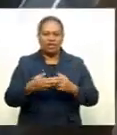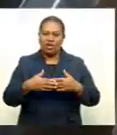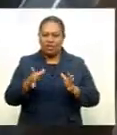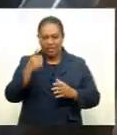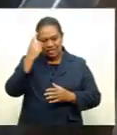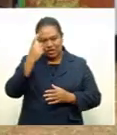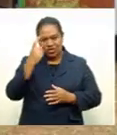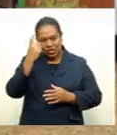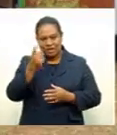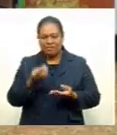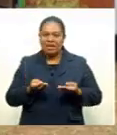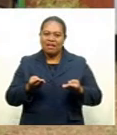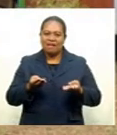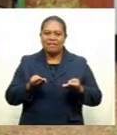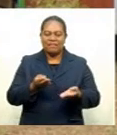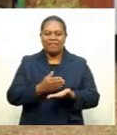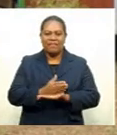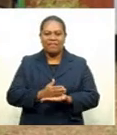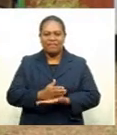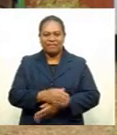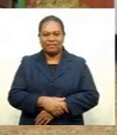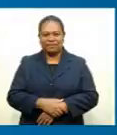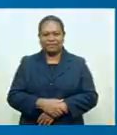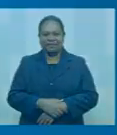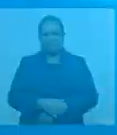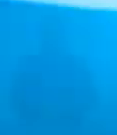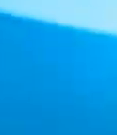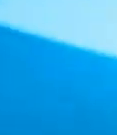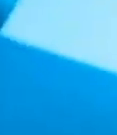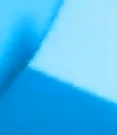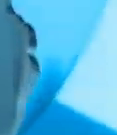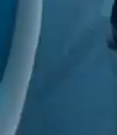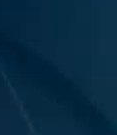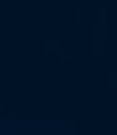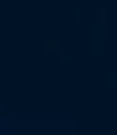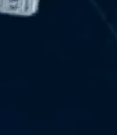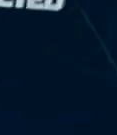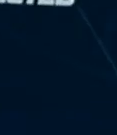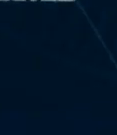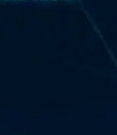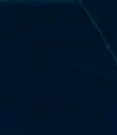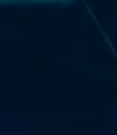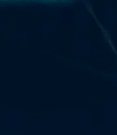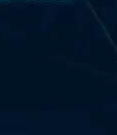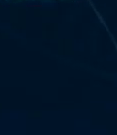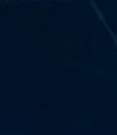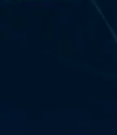Dream Bakery. Stay with us.